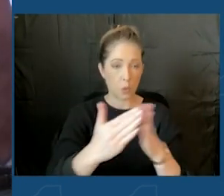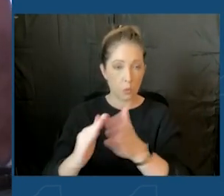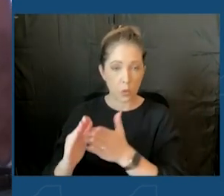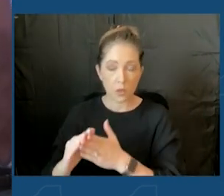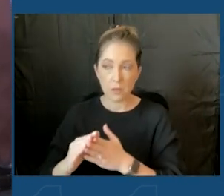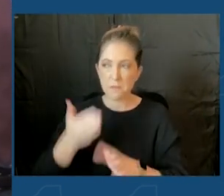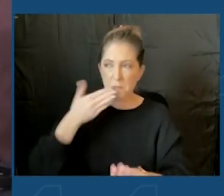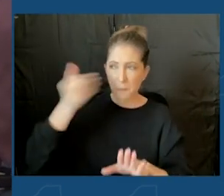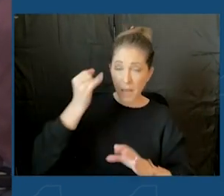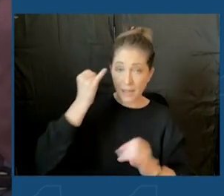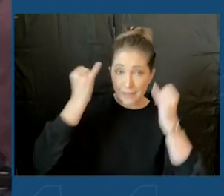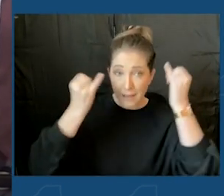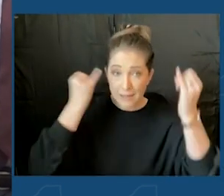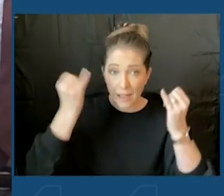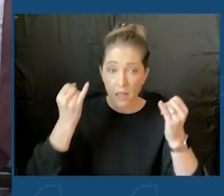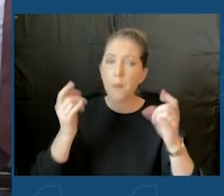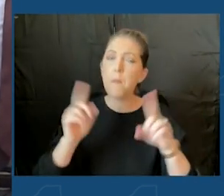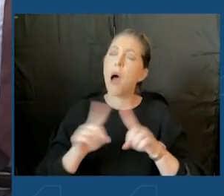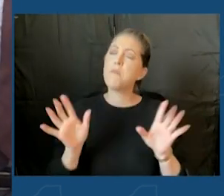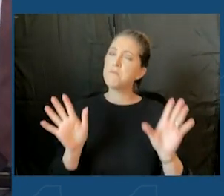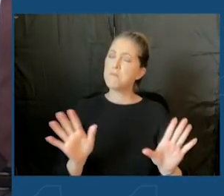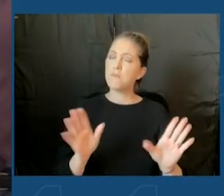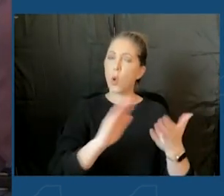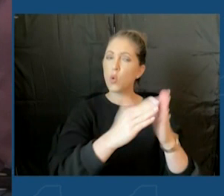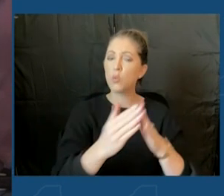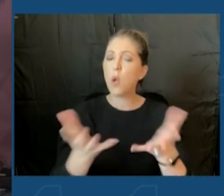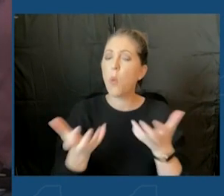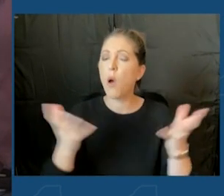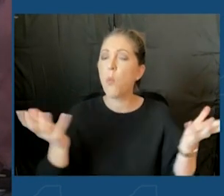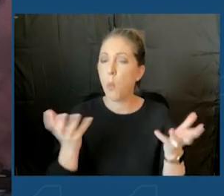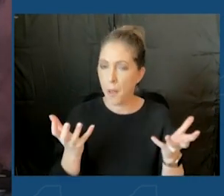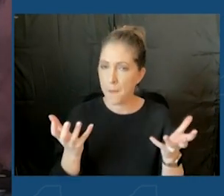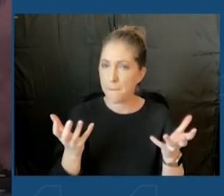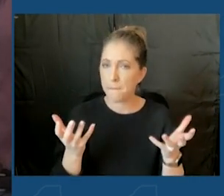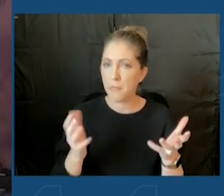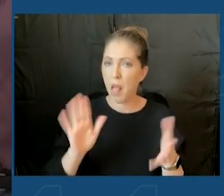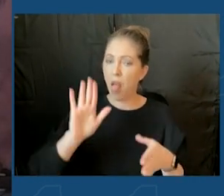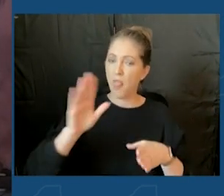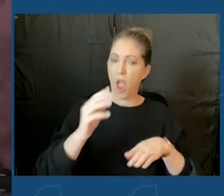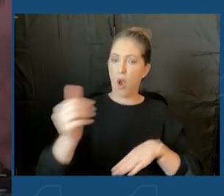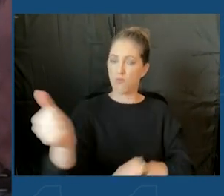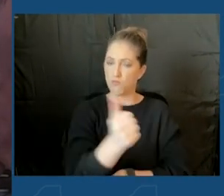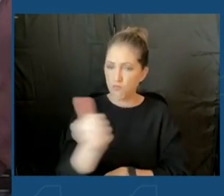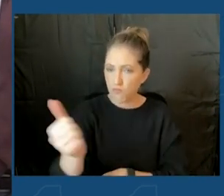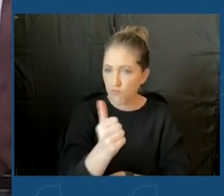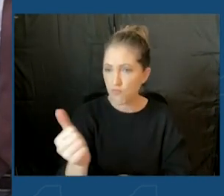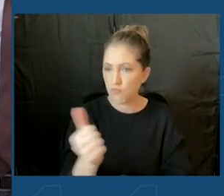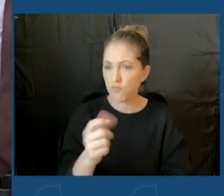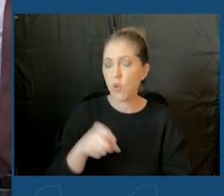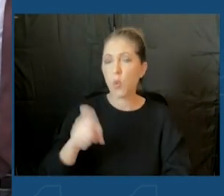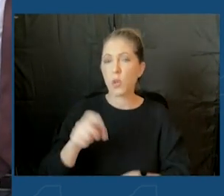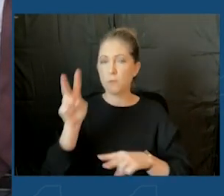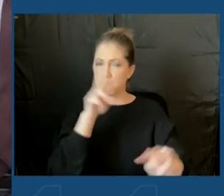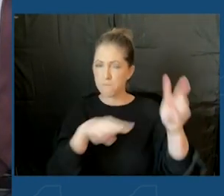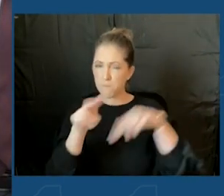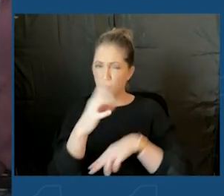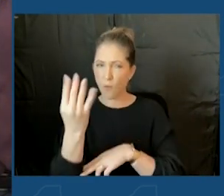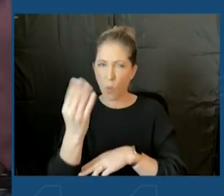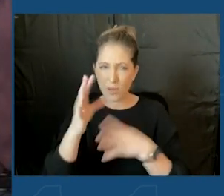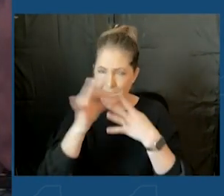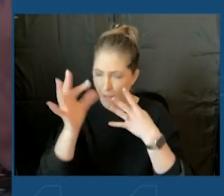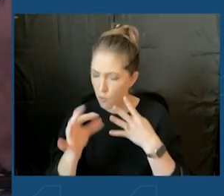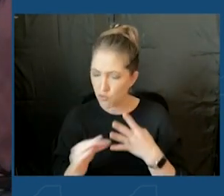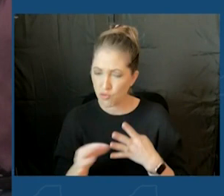with, but what does the community want? This is their mode of transportation. We need to look at the 14 options, everything from